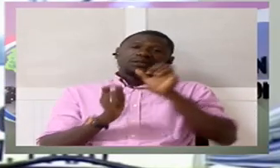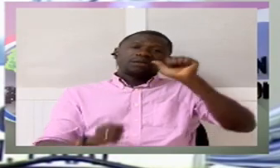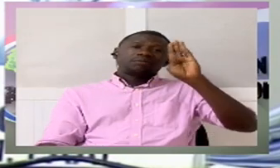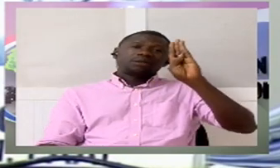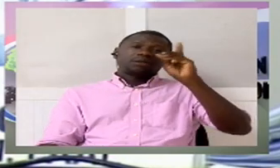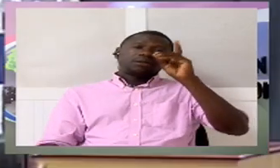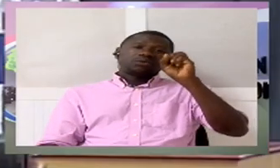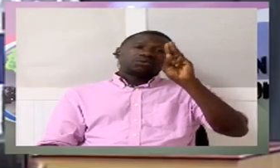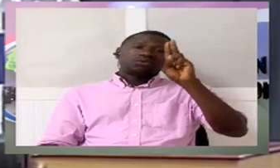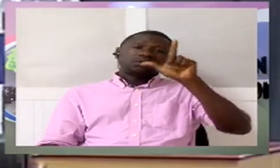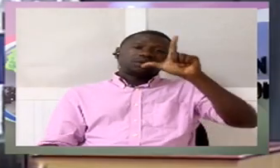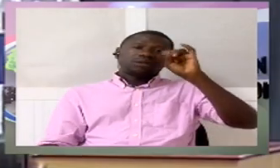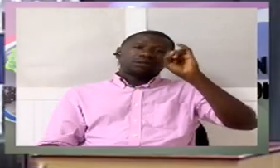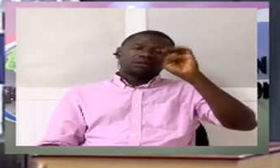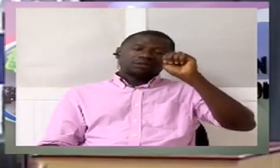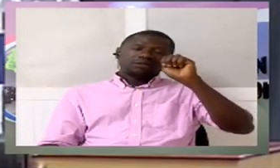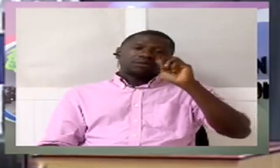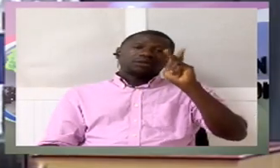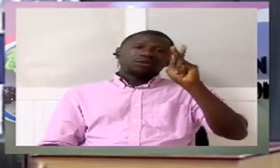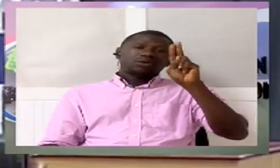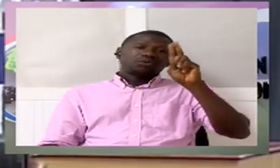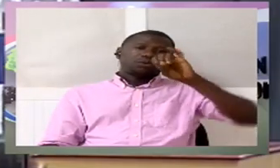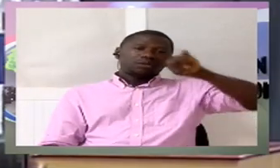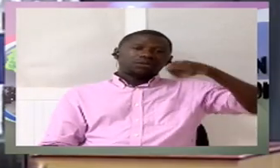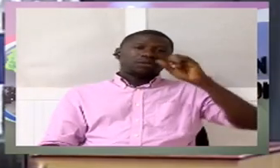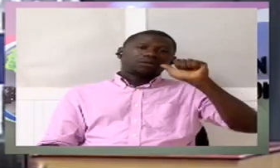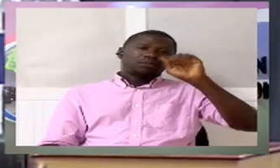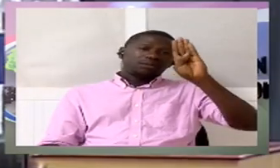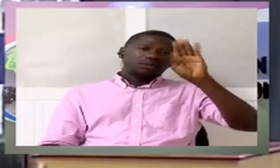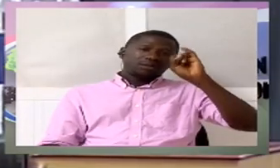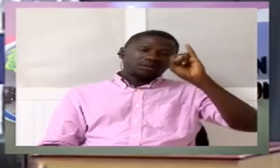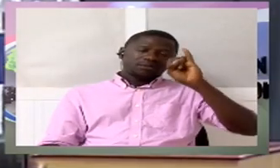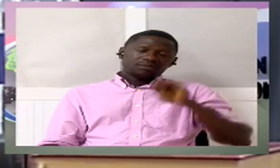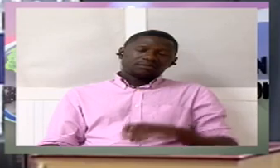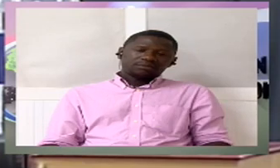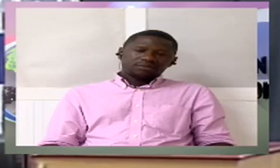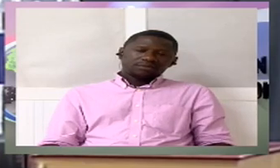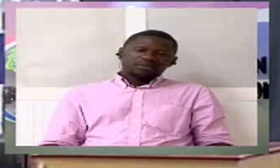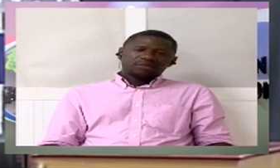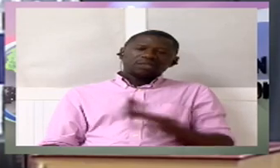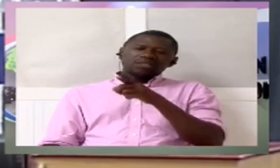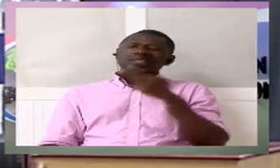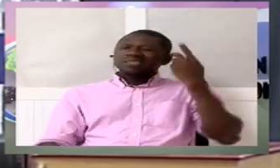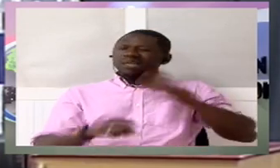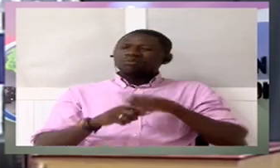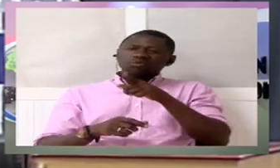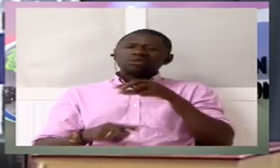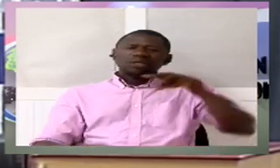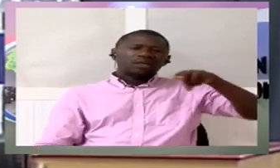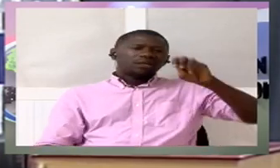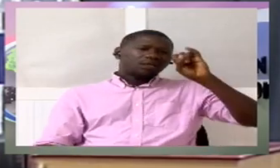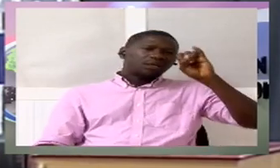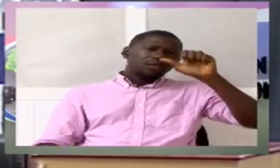Ablai Kujabi at the time? Malam Ablai Kujabi to Otembo. Ablai Kujabi nga mira tell him NIA director to know. I think he was the NIA